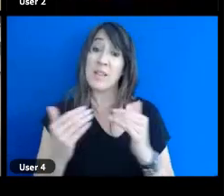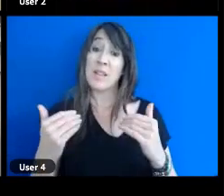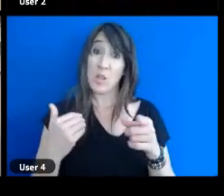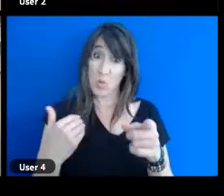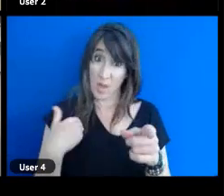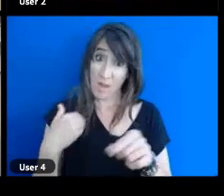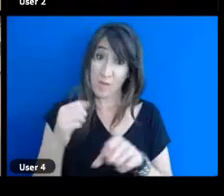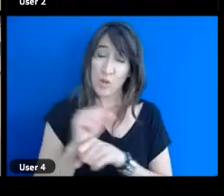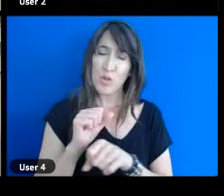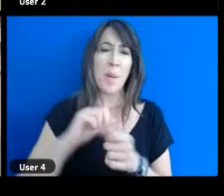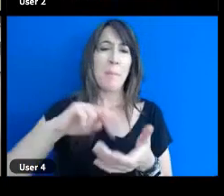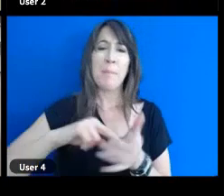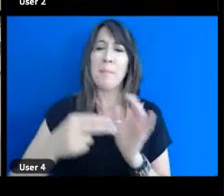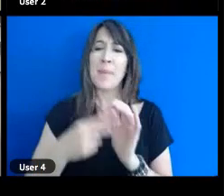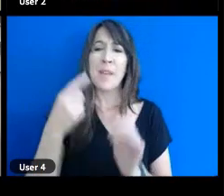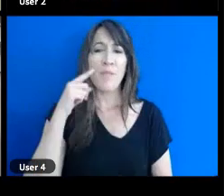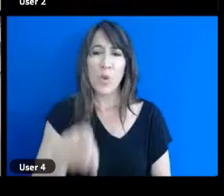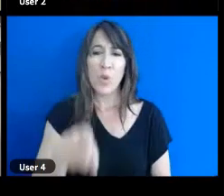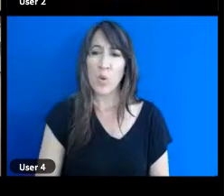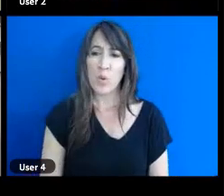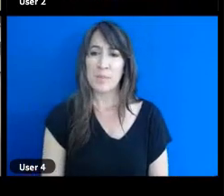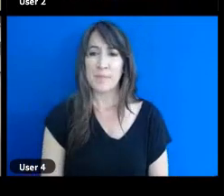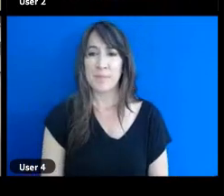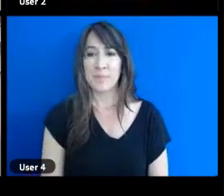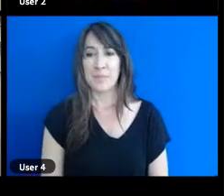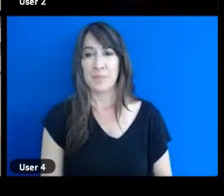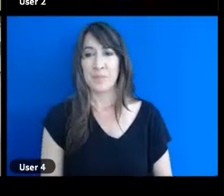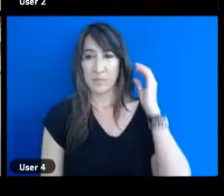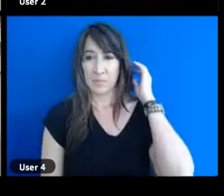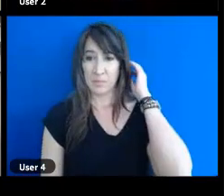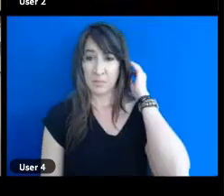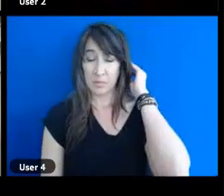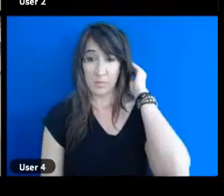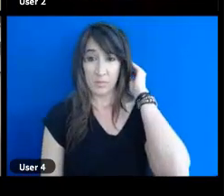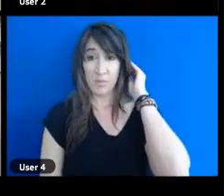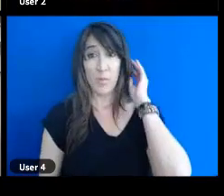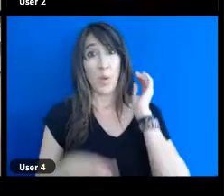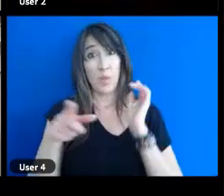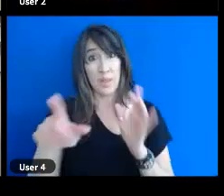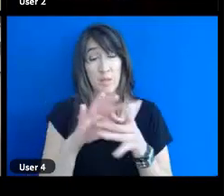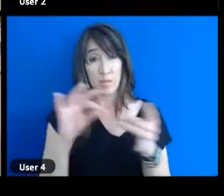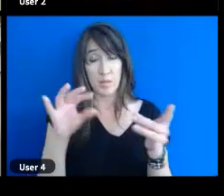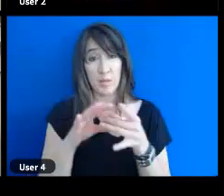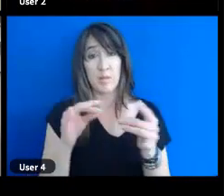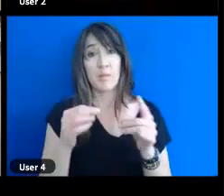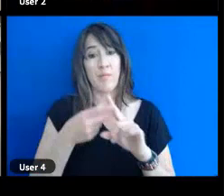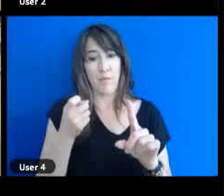employment, what does work, having a job, what does that mean to you? I just wanted to share some of that with you.